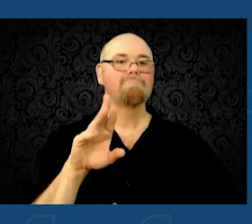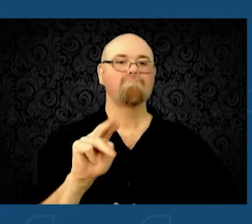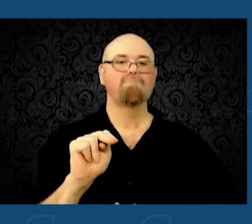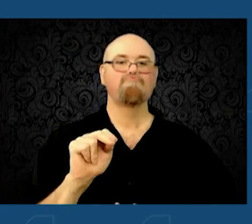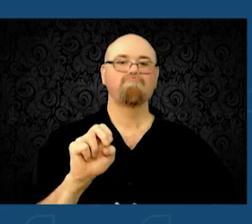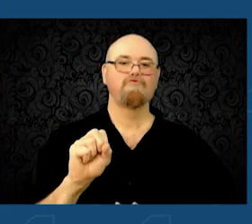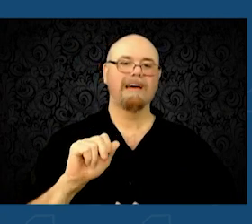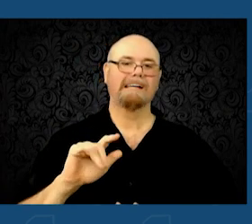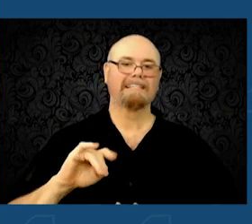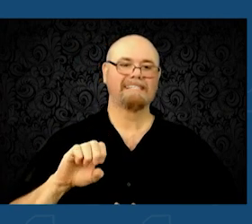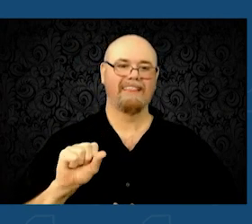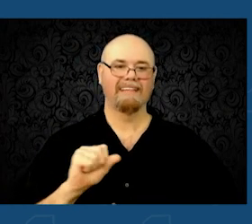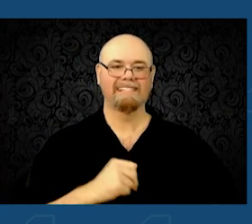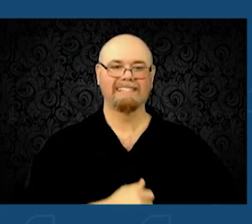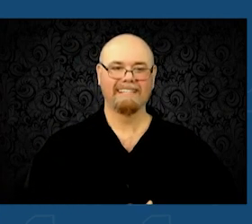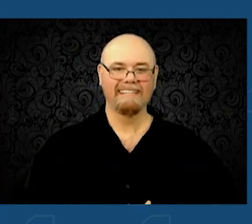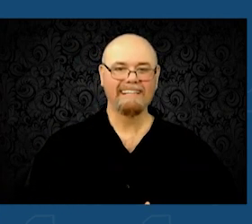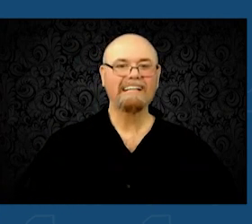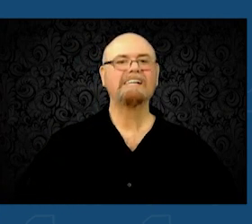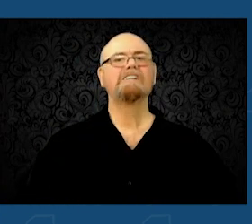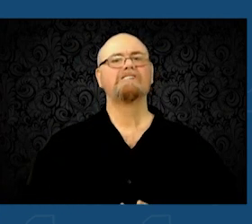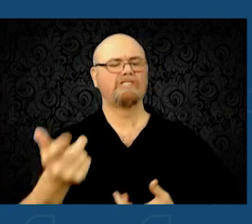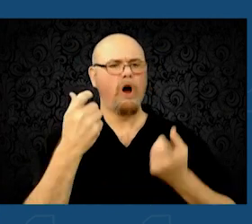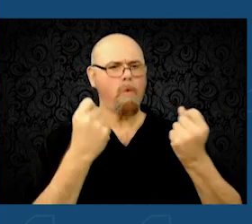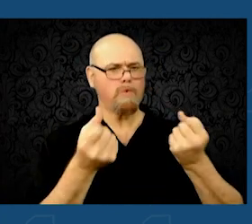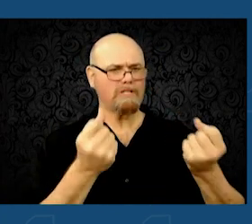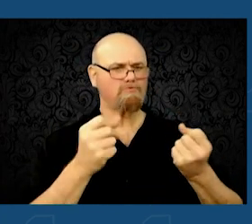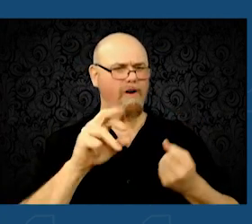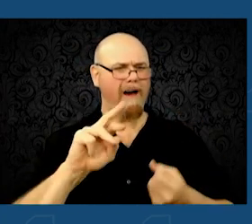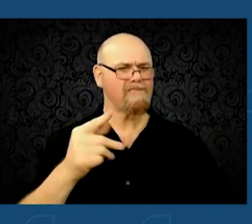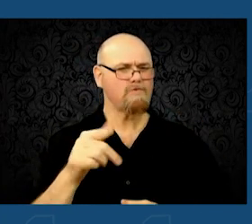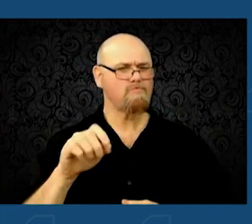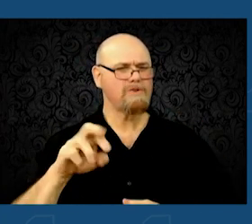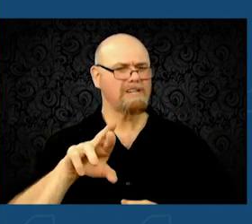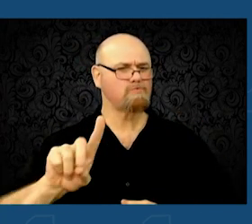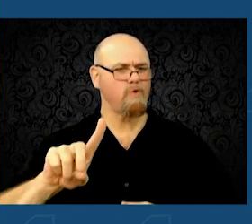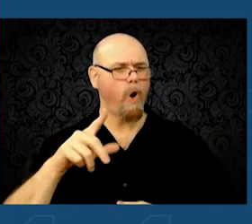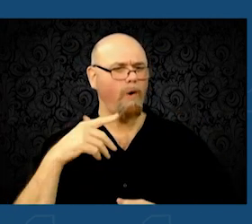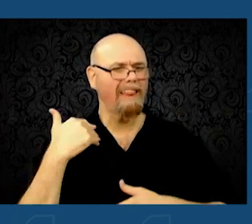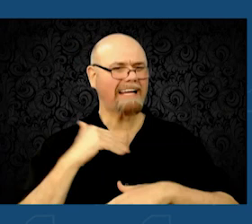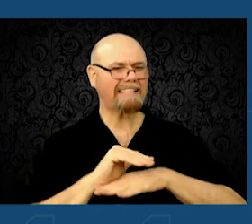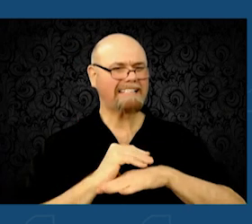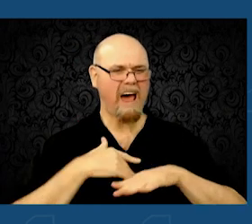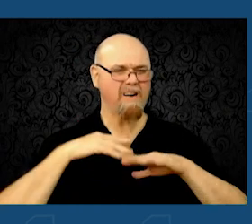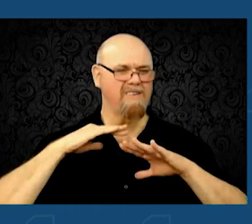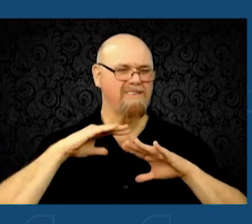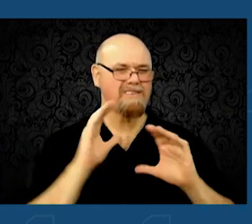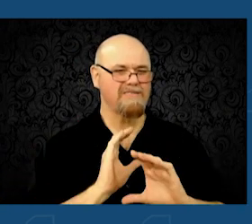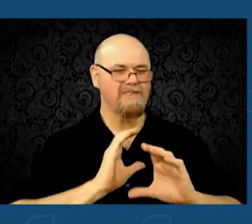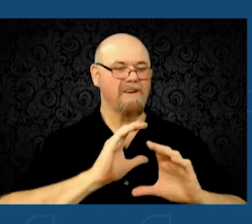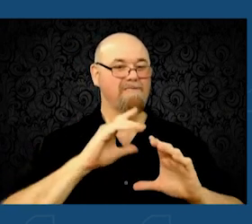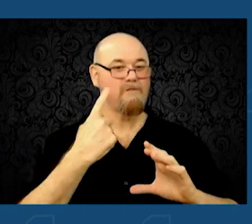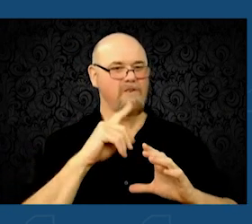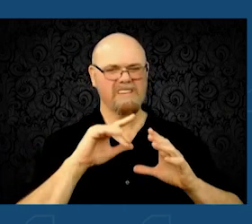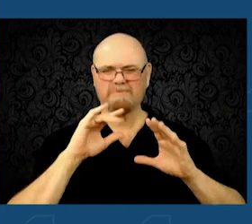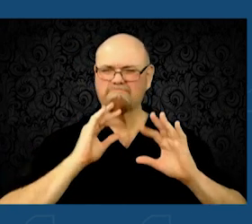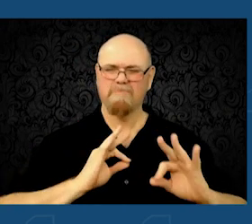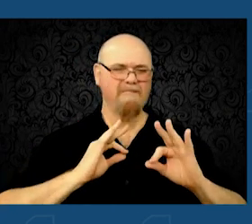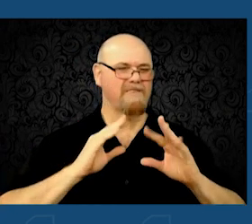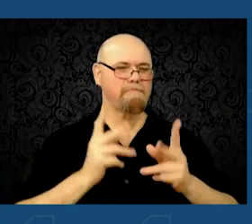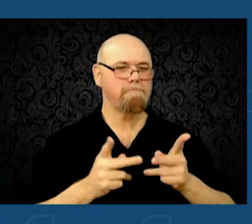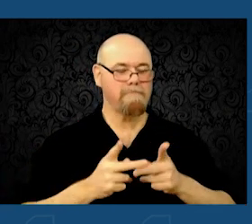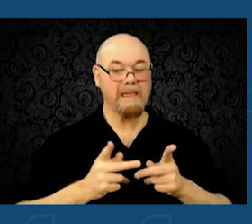Francille's. So as we drove down Ridge Road last night in search of the perfect ice cream, a place my parents used to go when they lived in the trailer